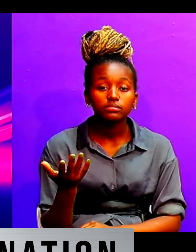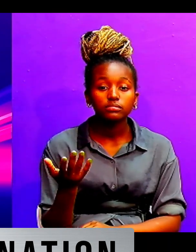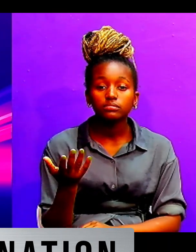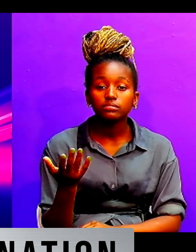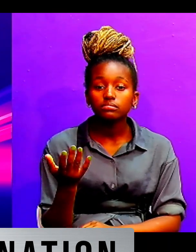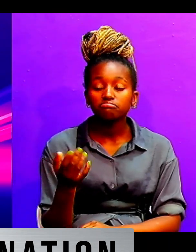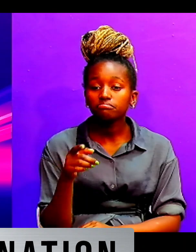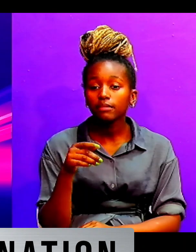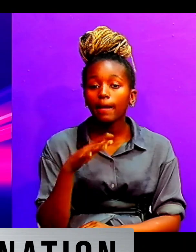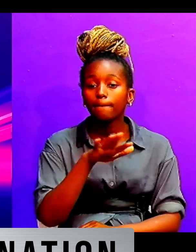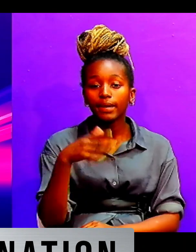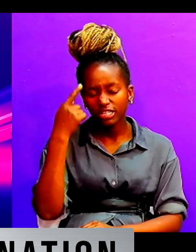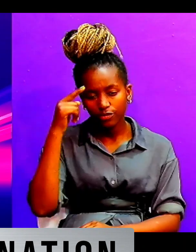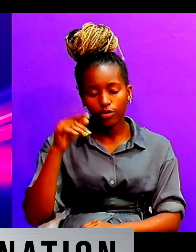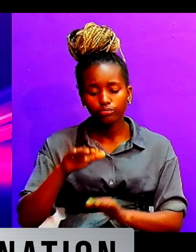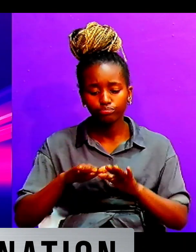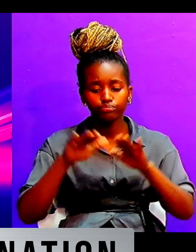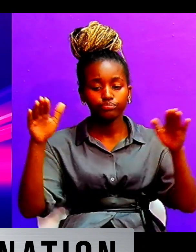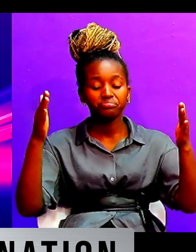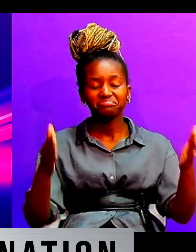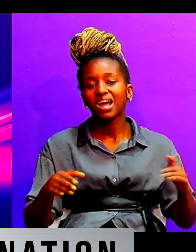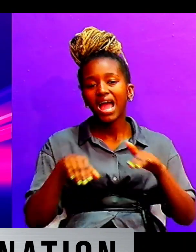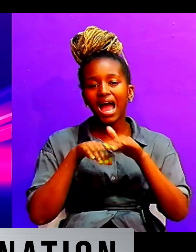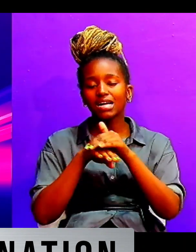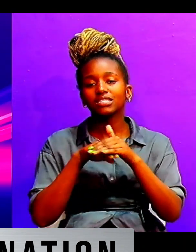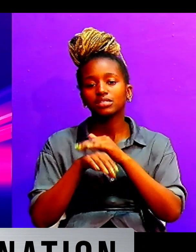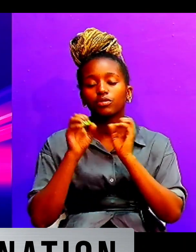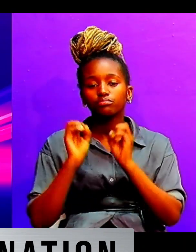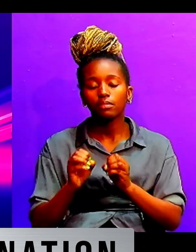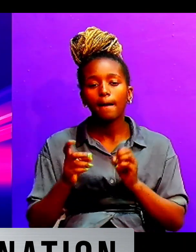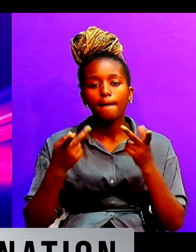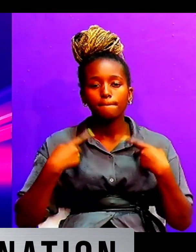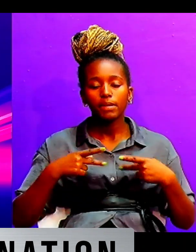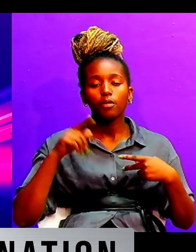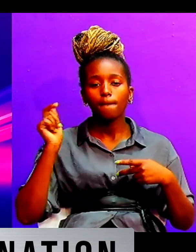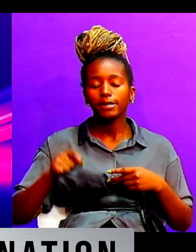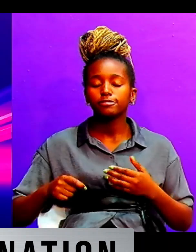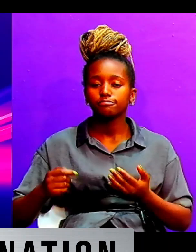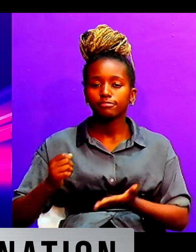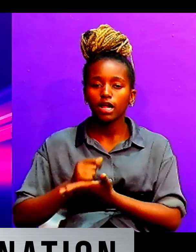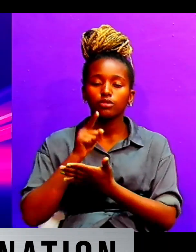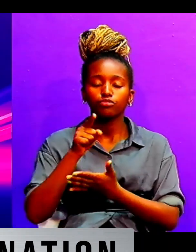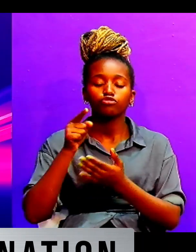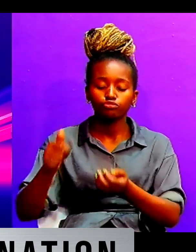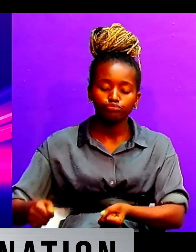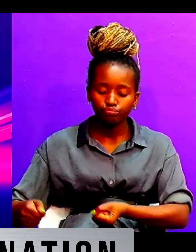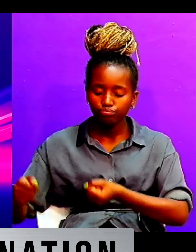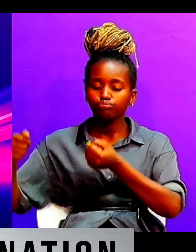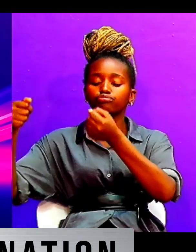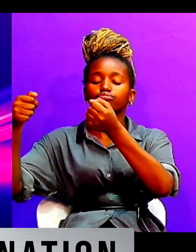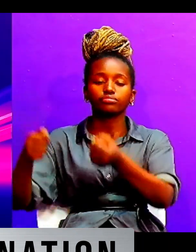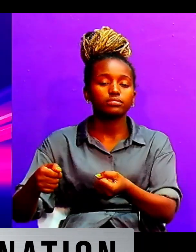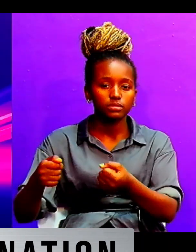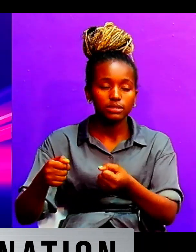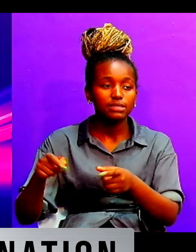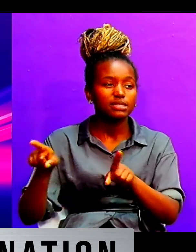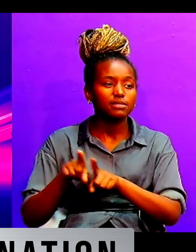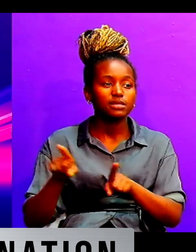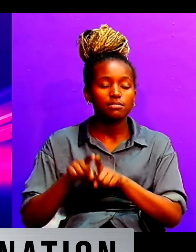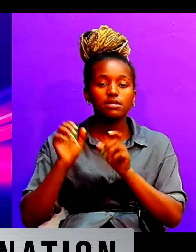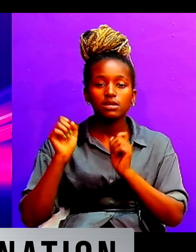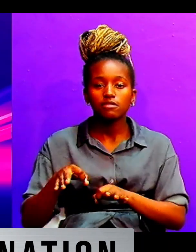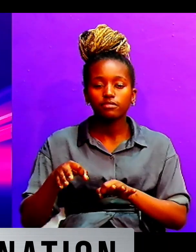not accessible. So for you to get to the podium, you have to be lifted up. And when you get up, there is no